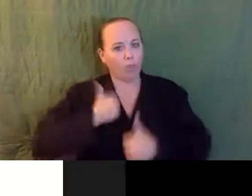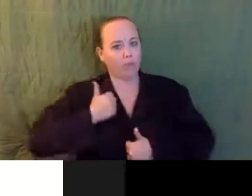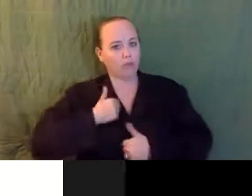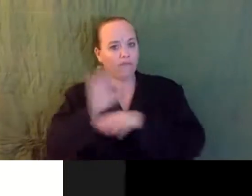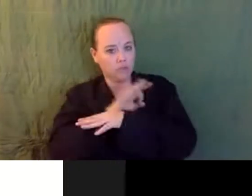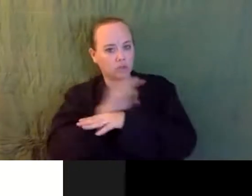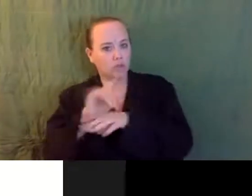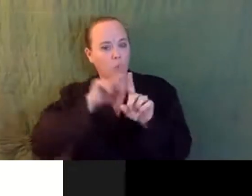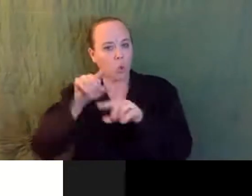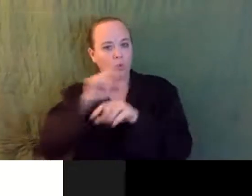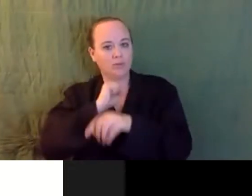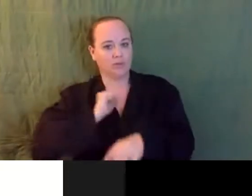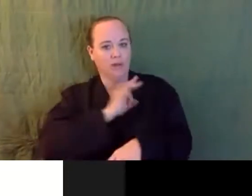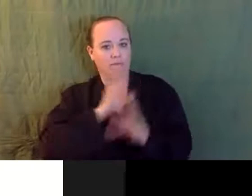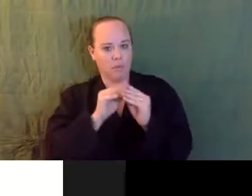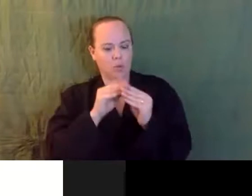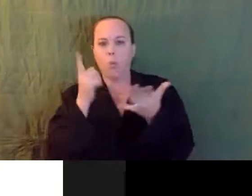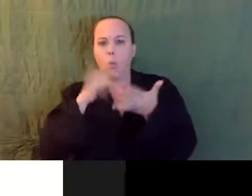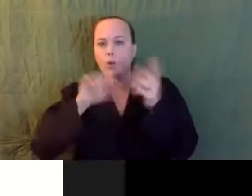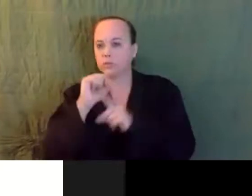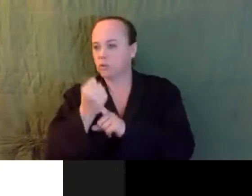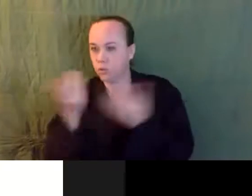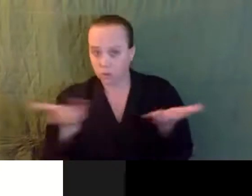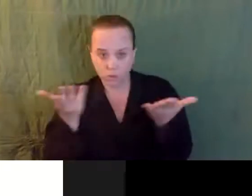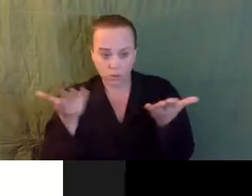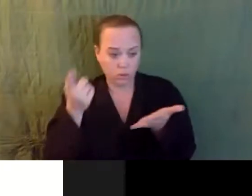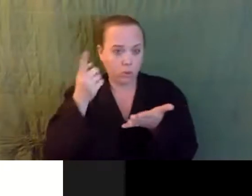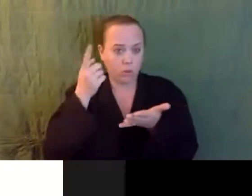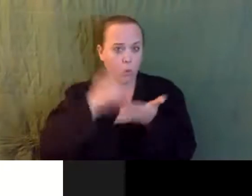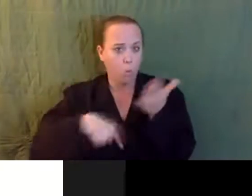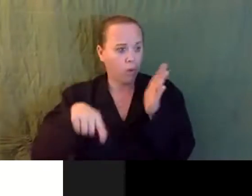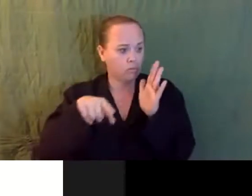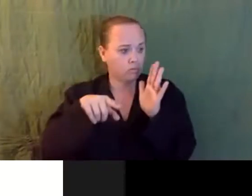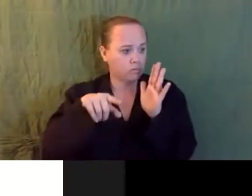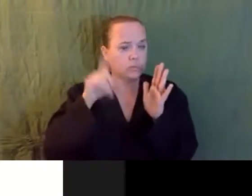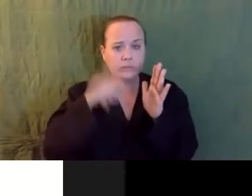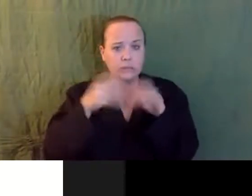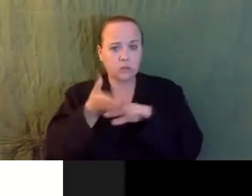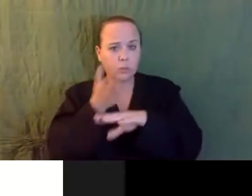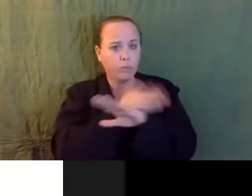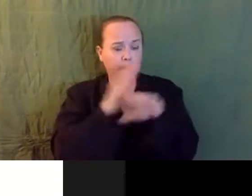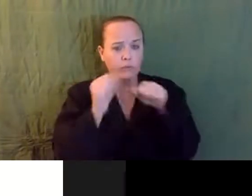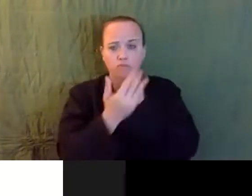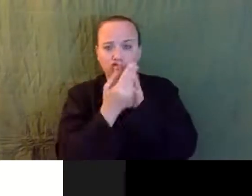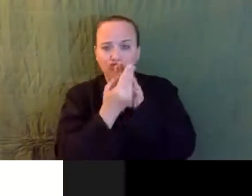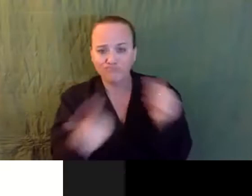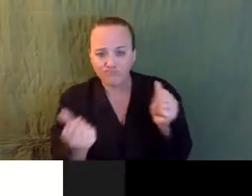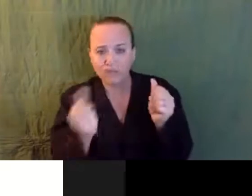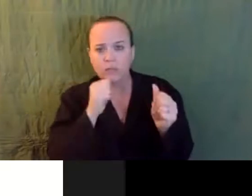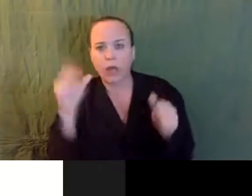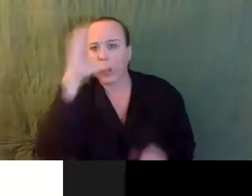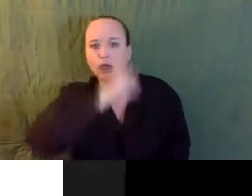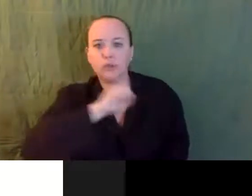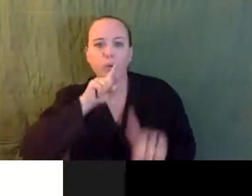go into a staff meeting, you evaluate what the situation is and what we need to do to confront it, not presume the